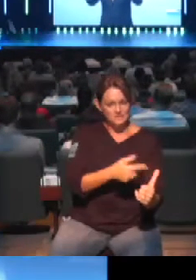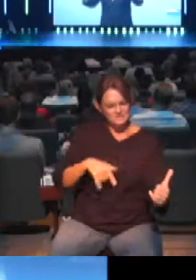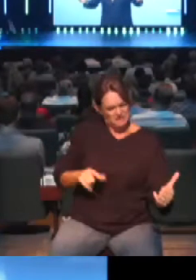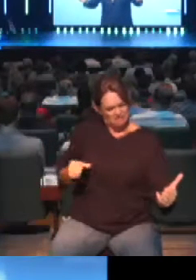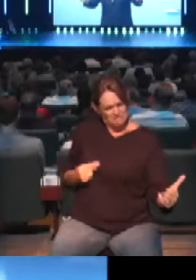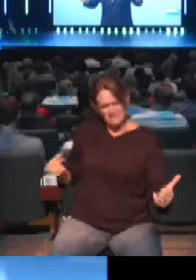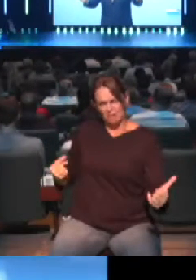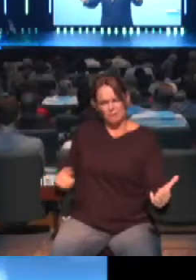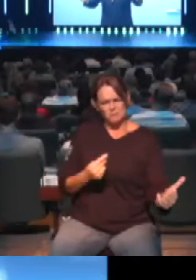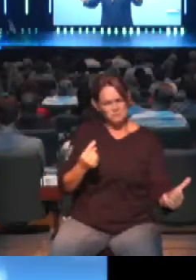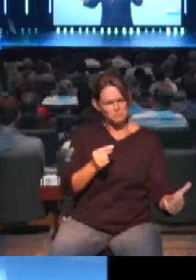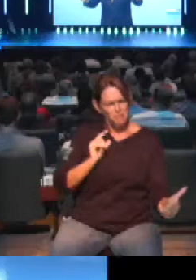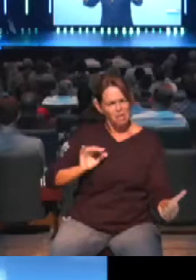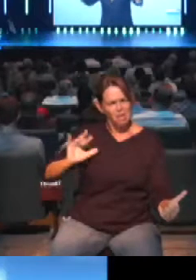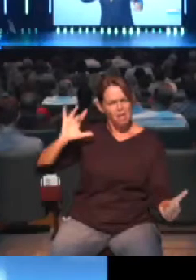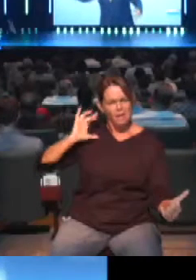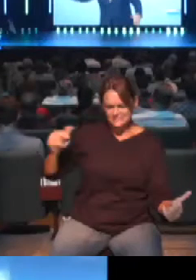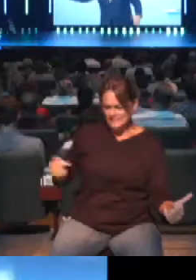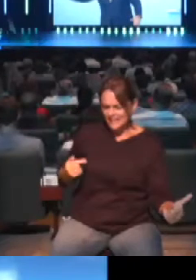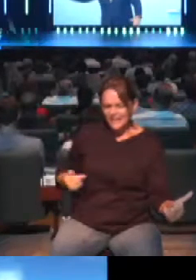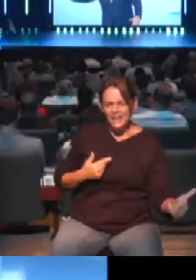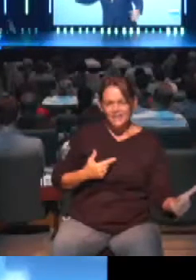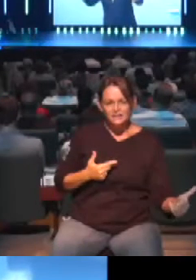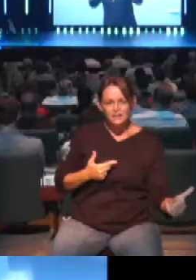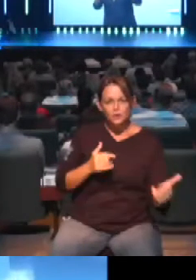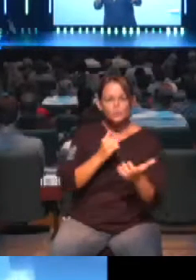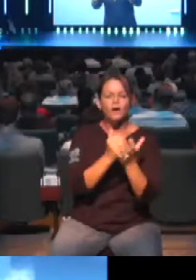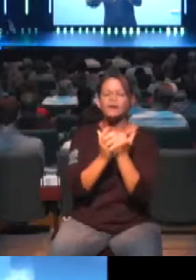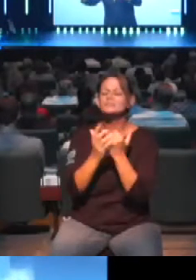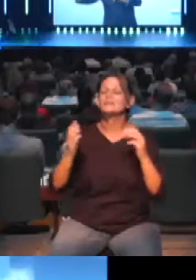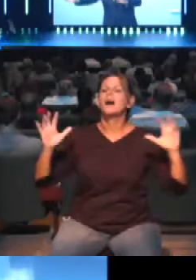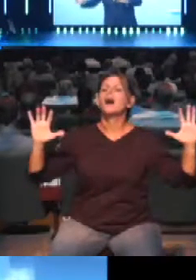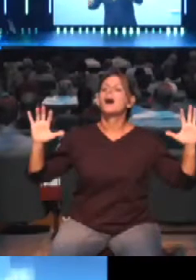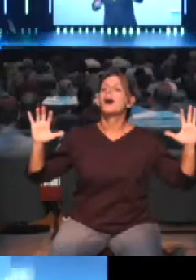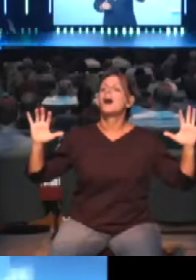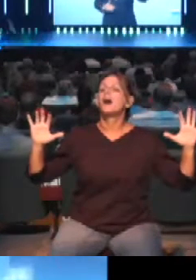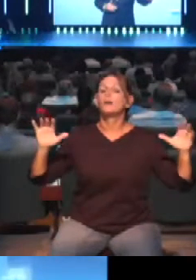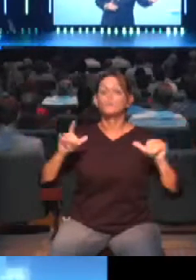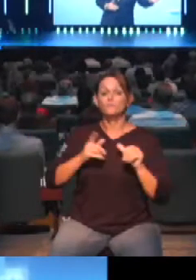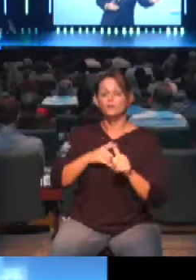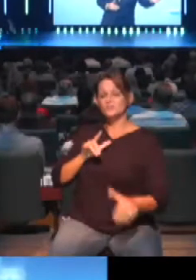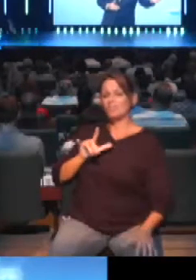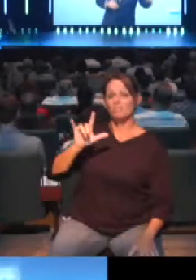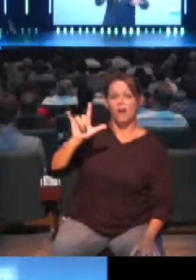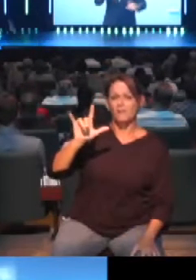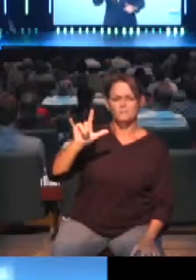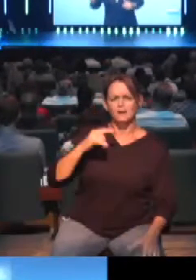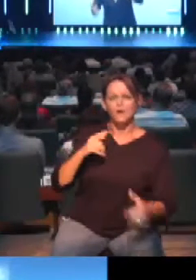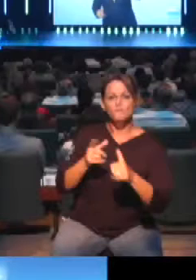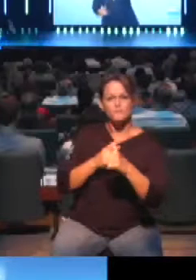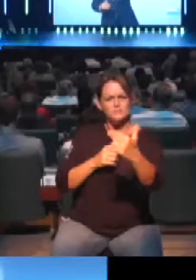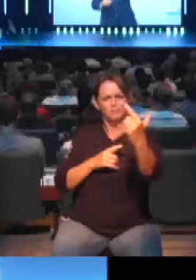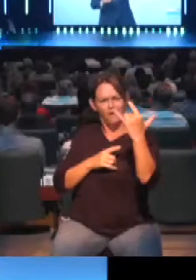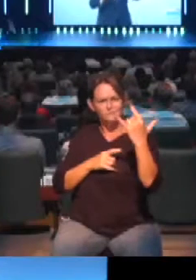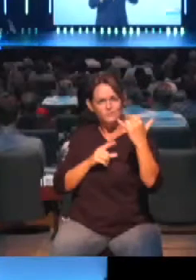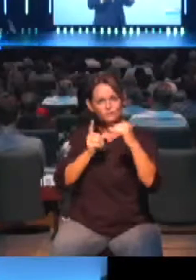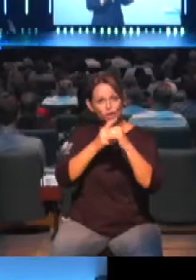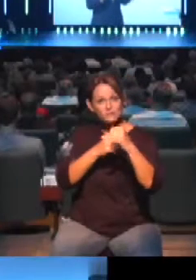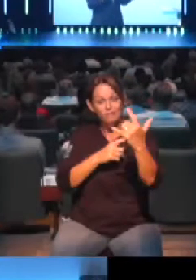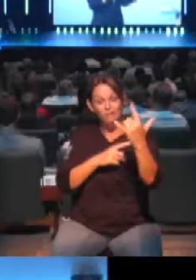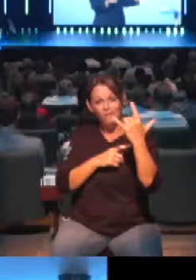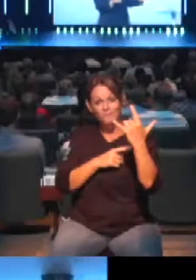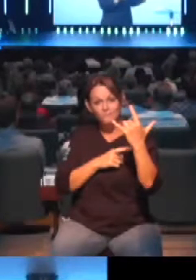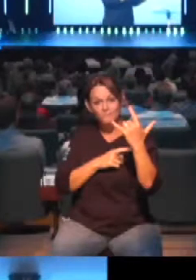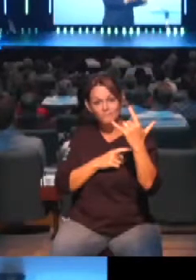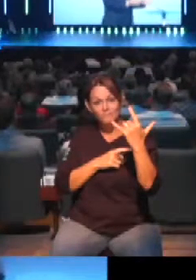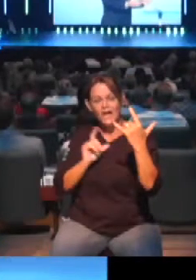were yet sinners, Christ died for us. Before we loved him, he first loved us. God didn't wait to see